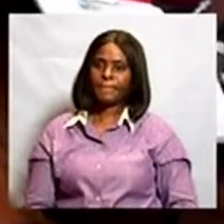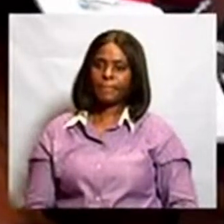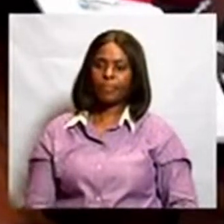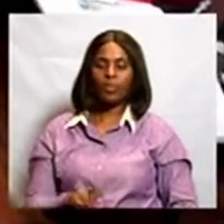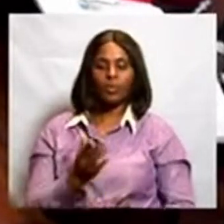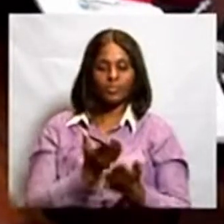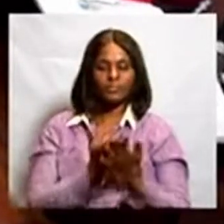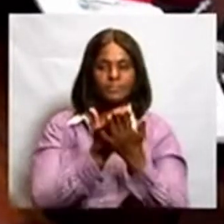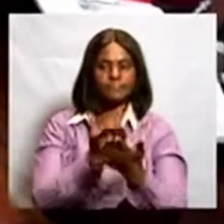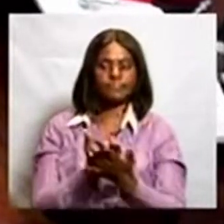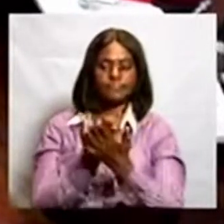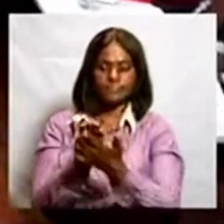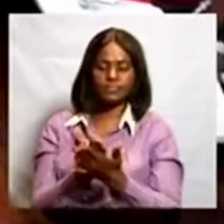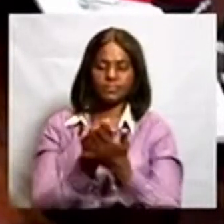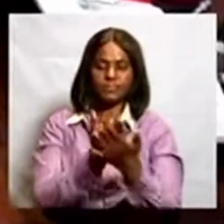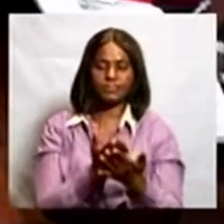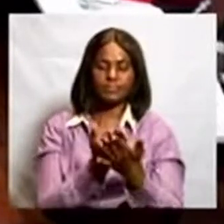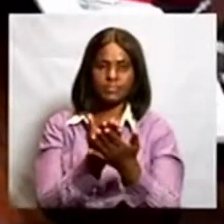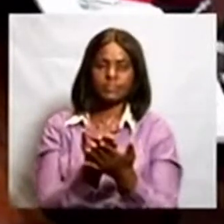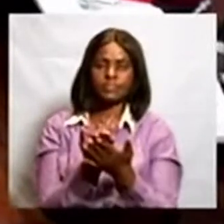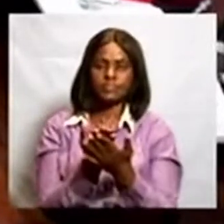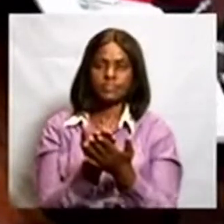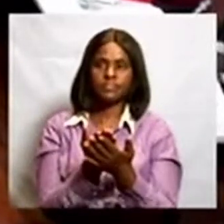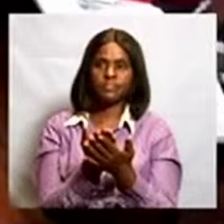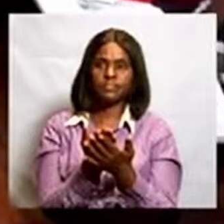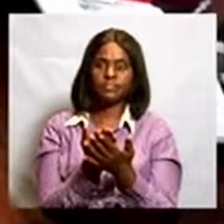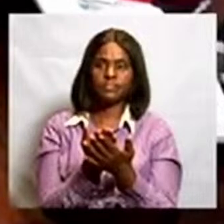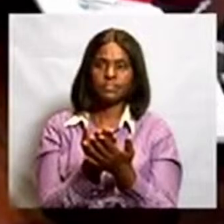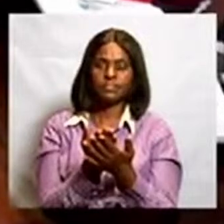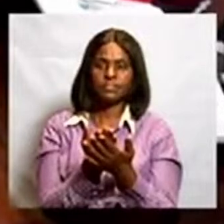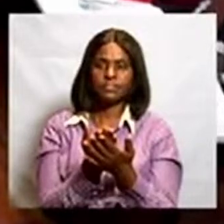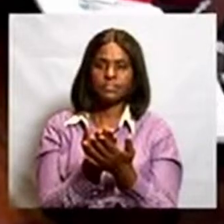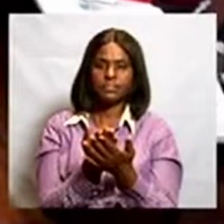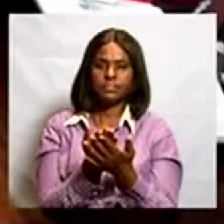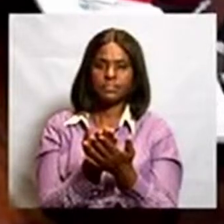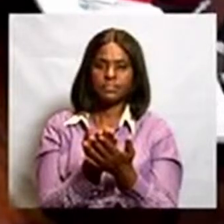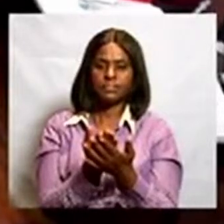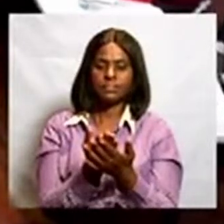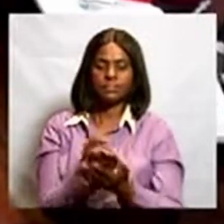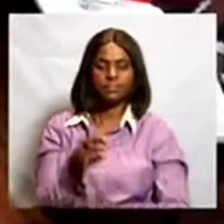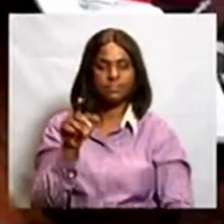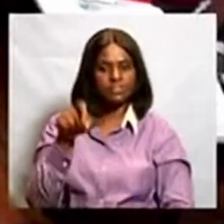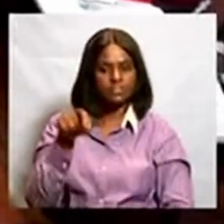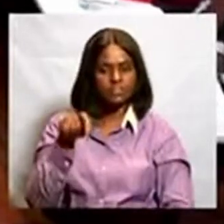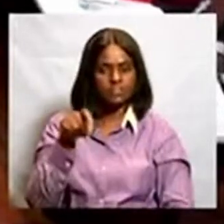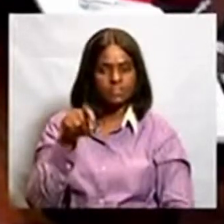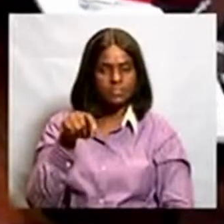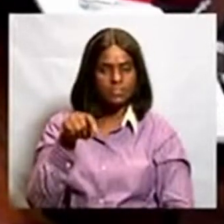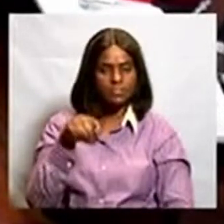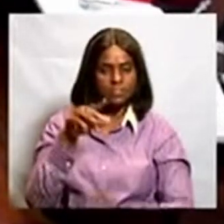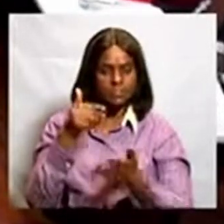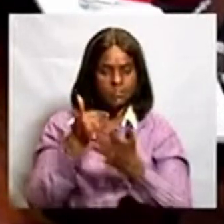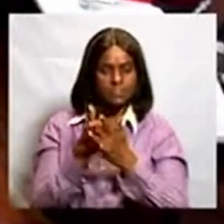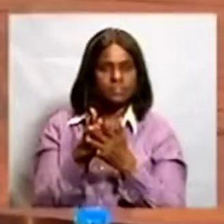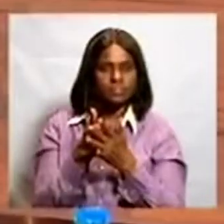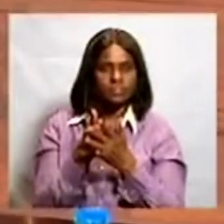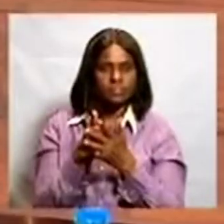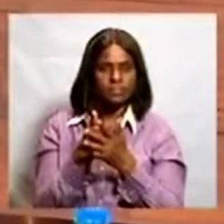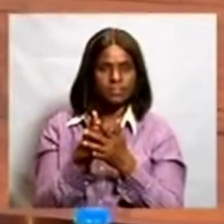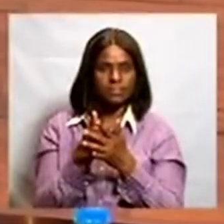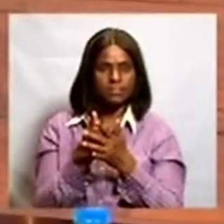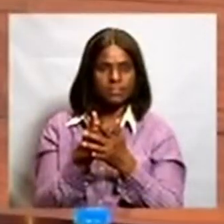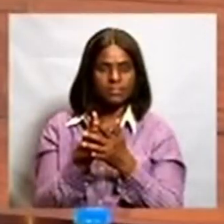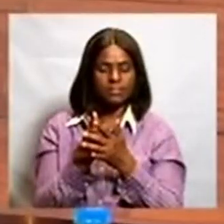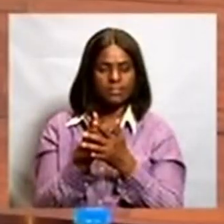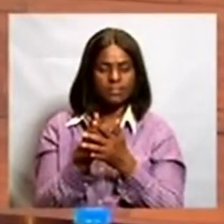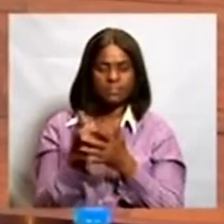alluded to say you need those submission within 90 days after the graduation. But